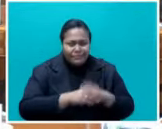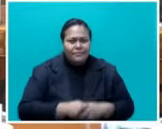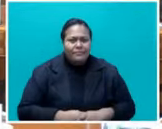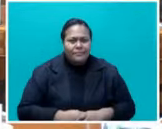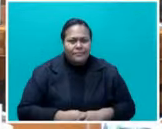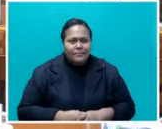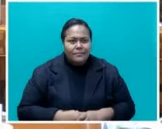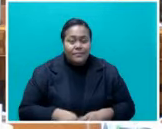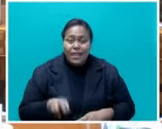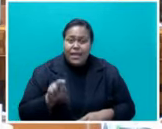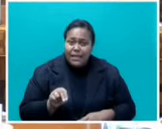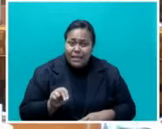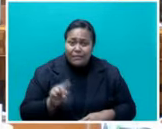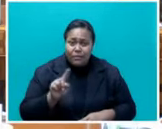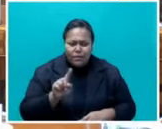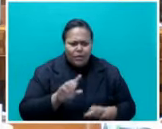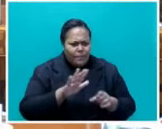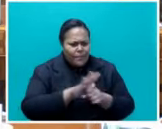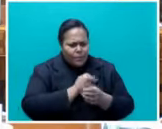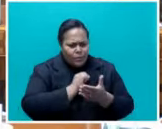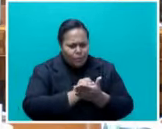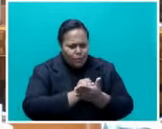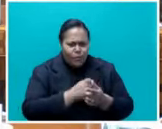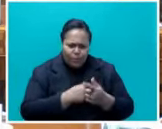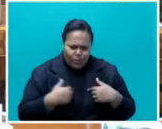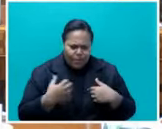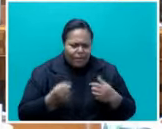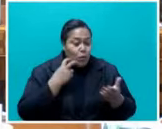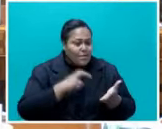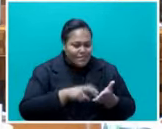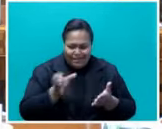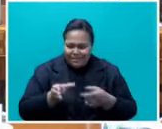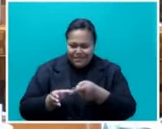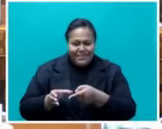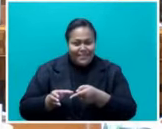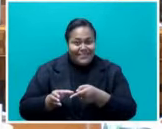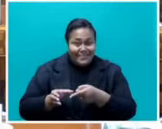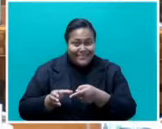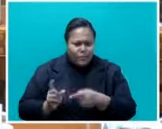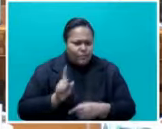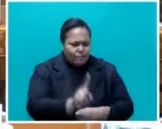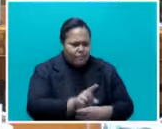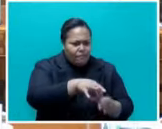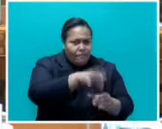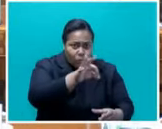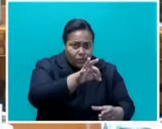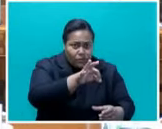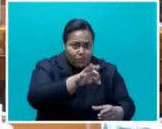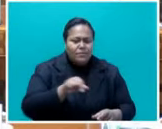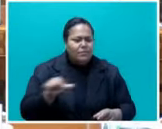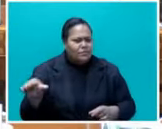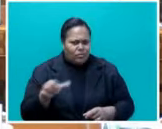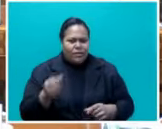requiring ensuring that we have a registered voter actually voting in the elections, and that there be equality of